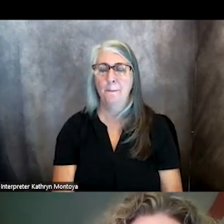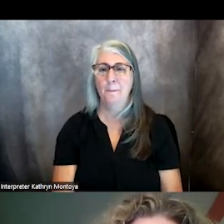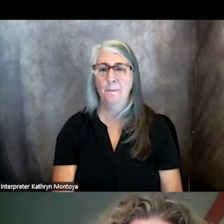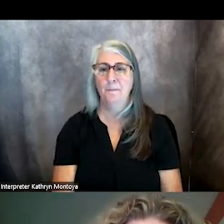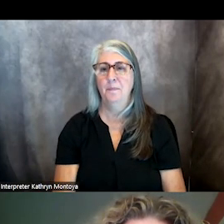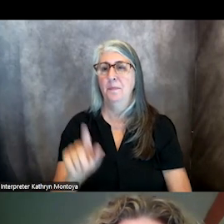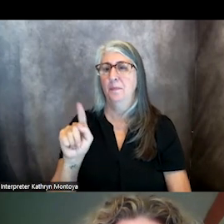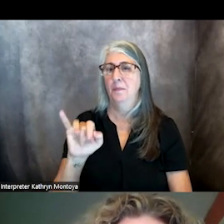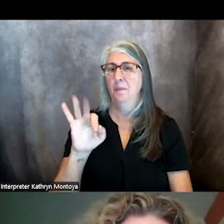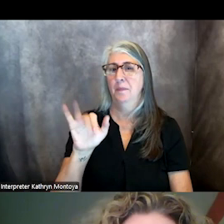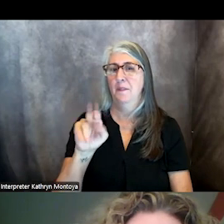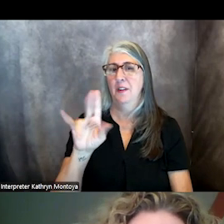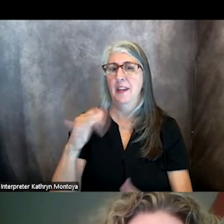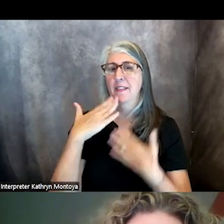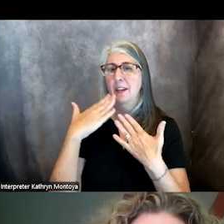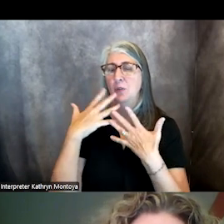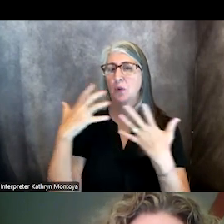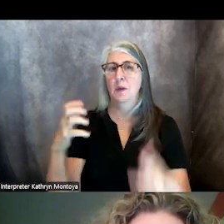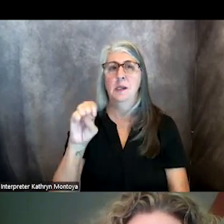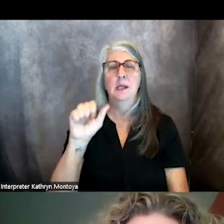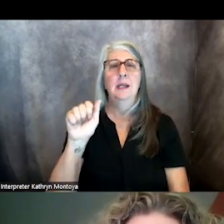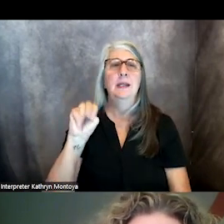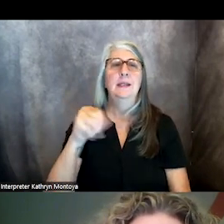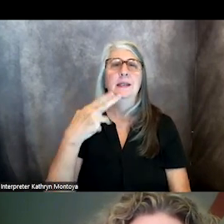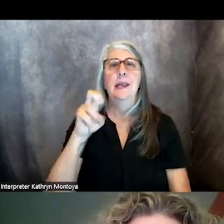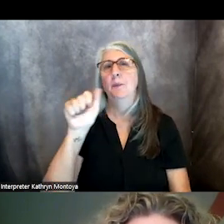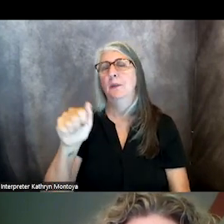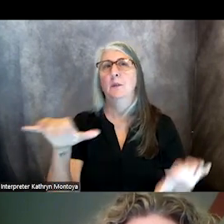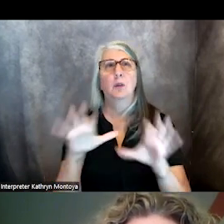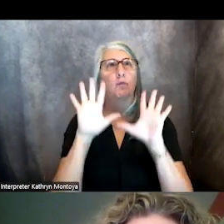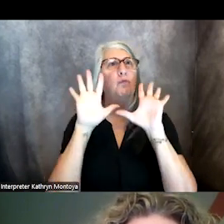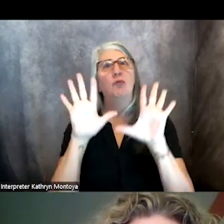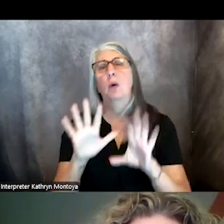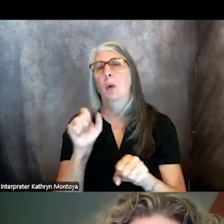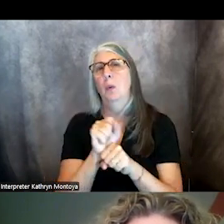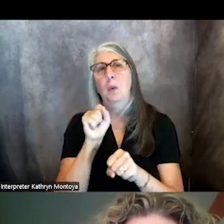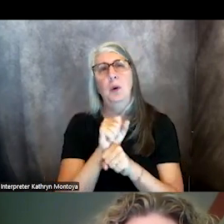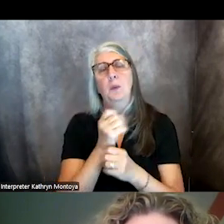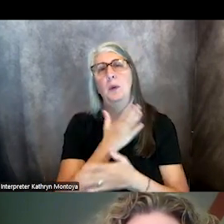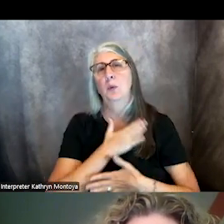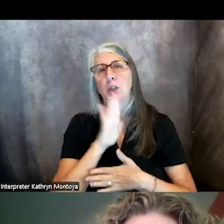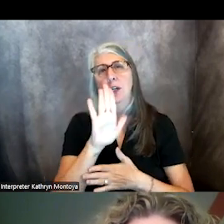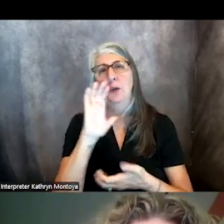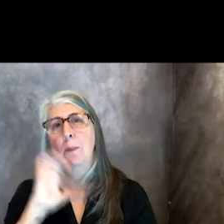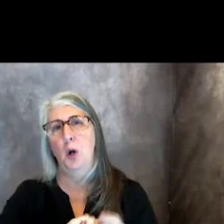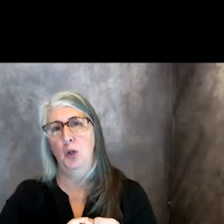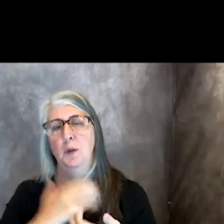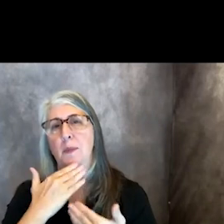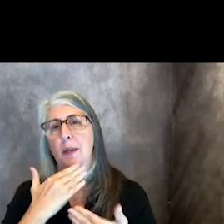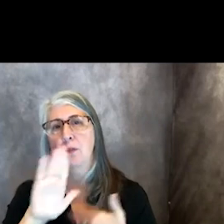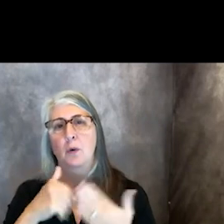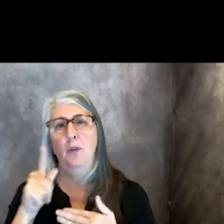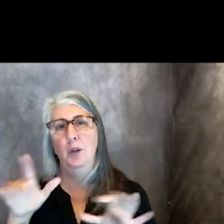Tiffany, thank you so much. SAMHSA just does fantastic work. We really appreciate your partnership. Thank you for all that you